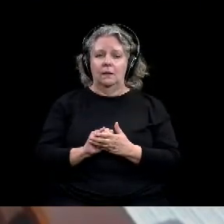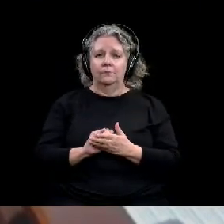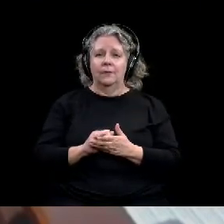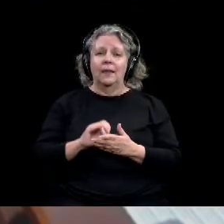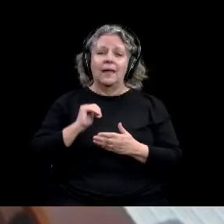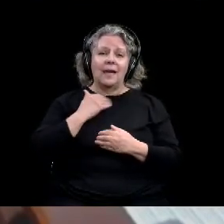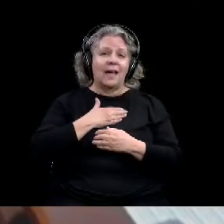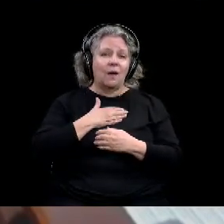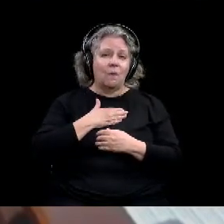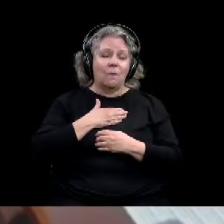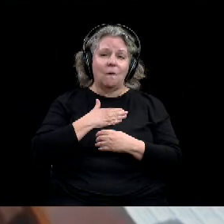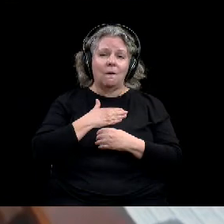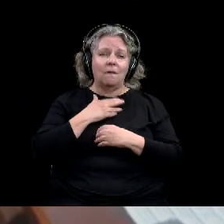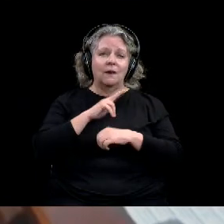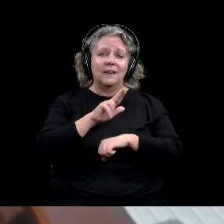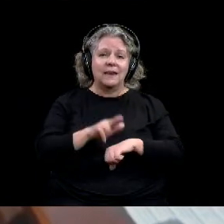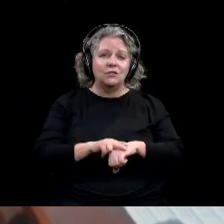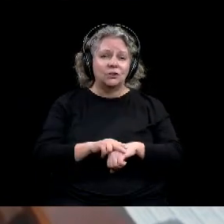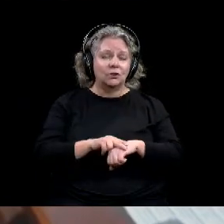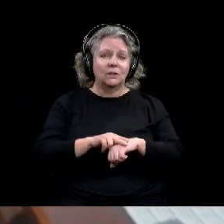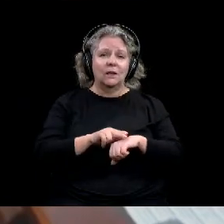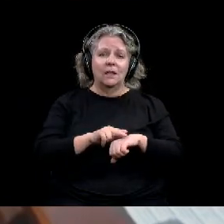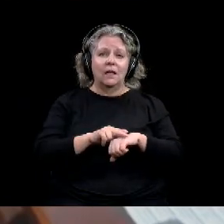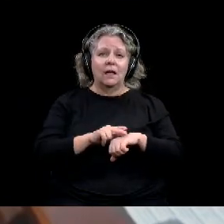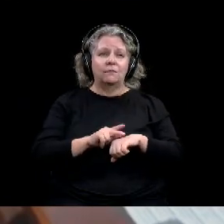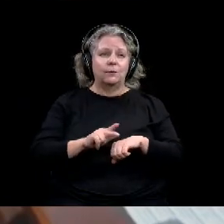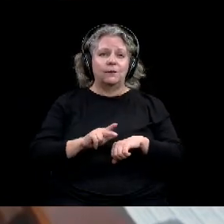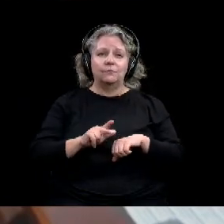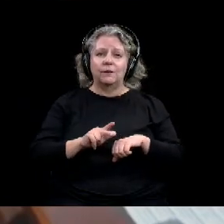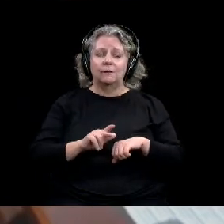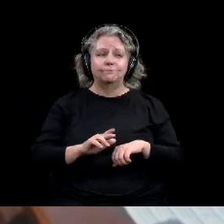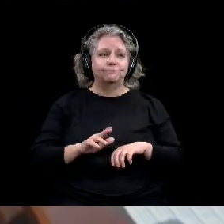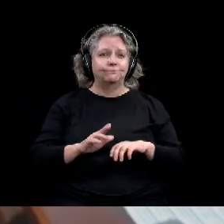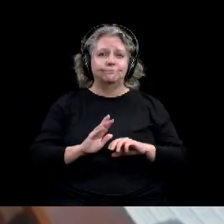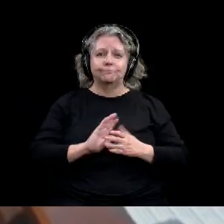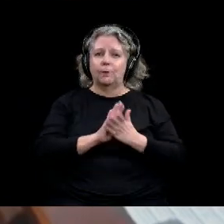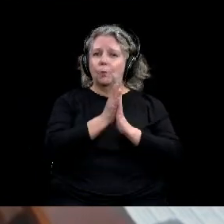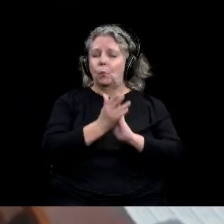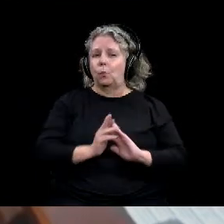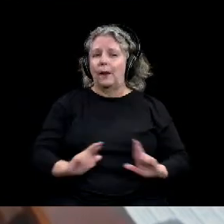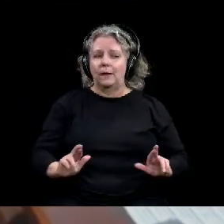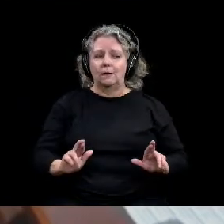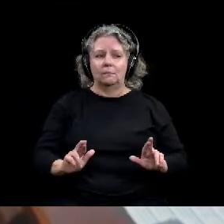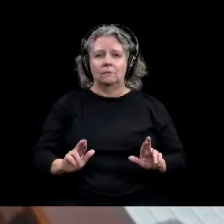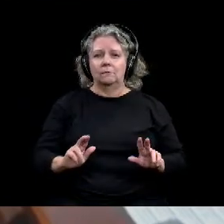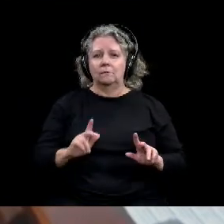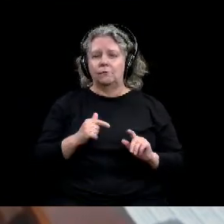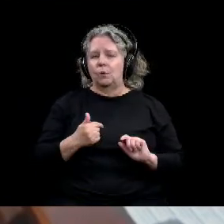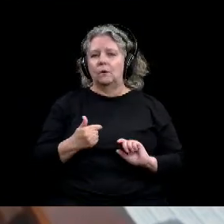see issues in other areas. And I'd really highlight some